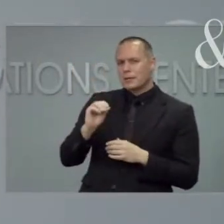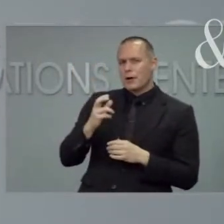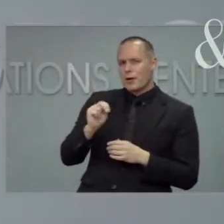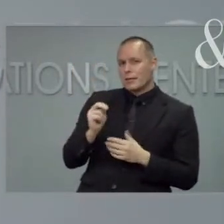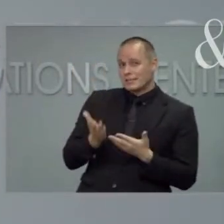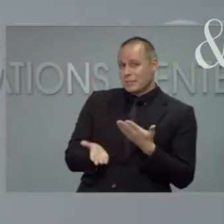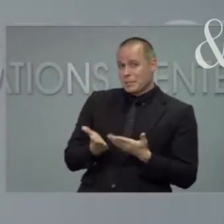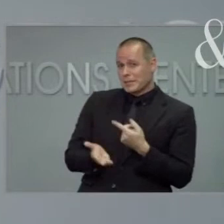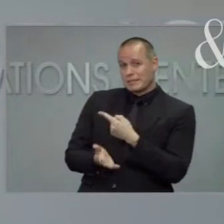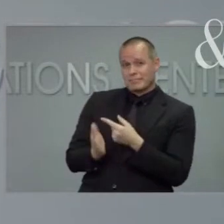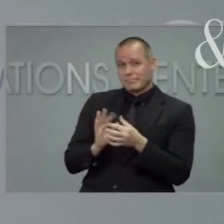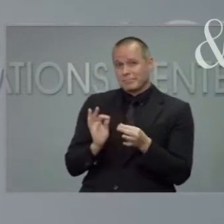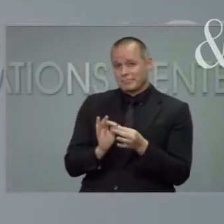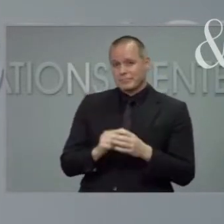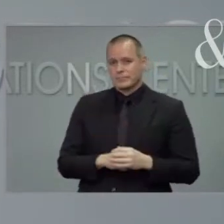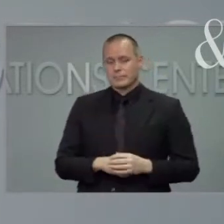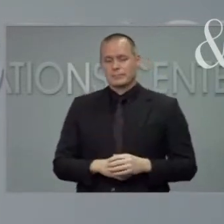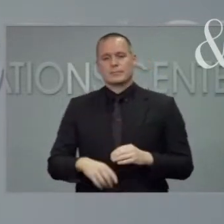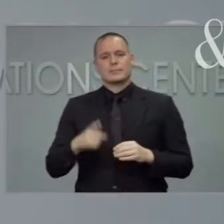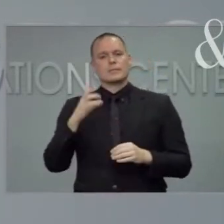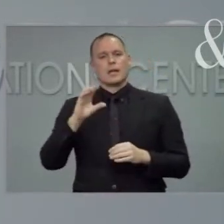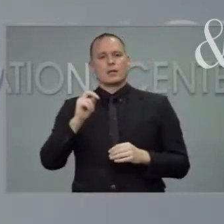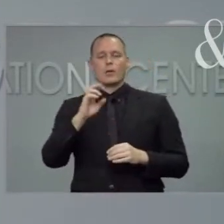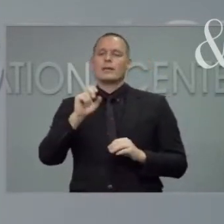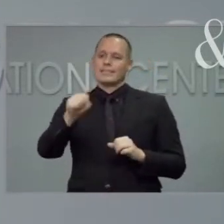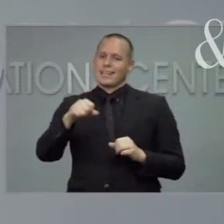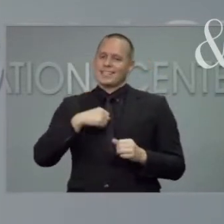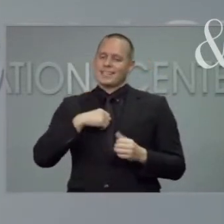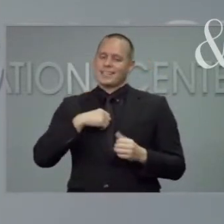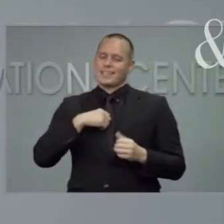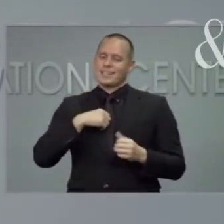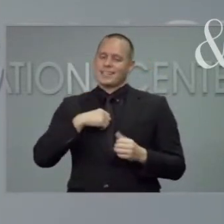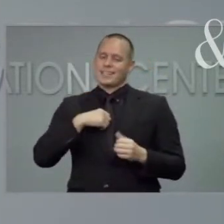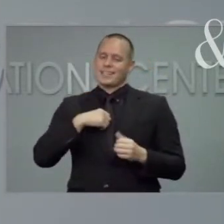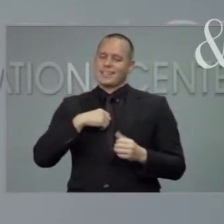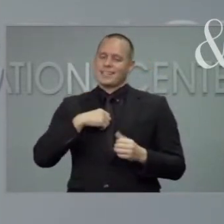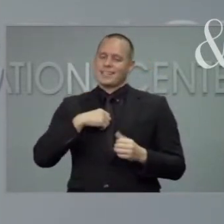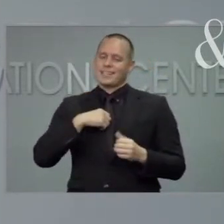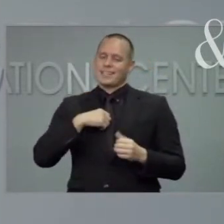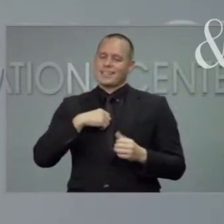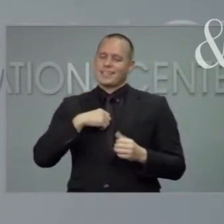Hi, Brian. I also want to thank Krispy Kreme for that. They'll remind